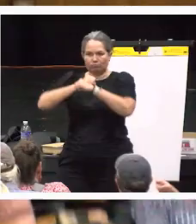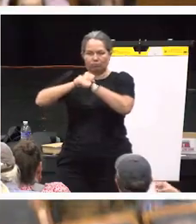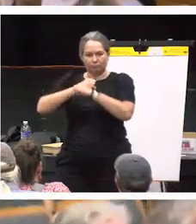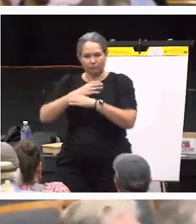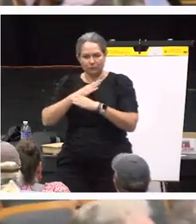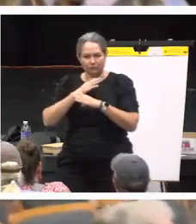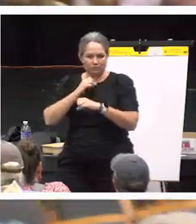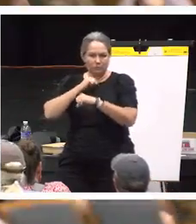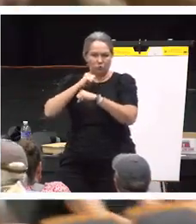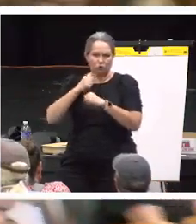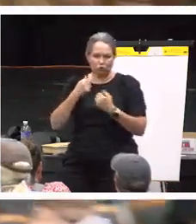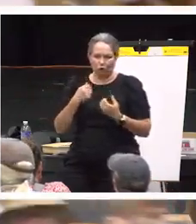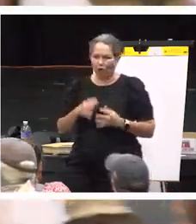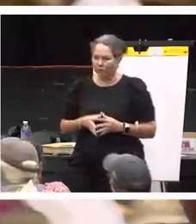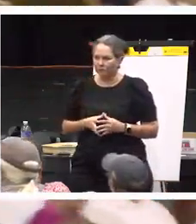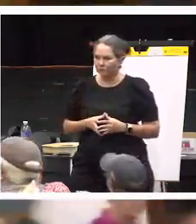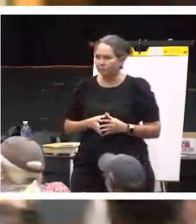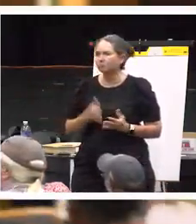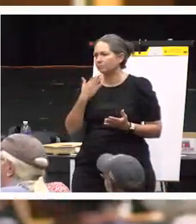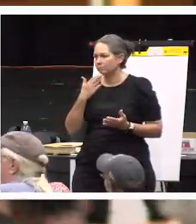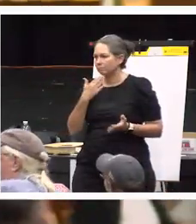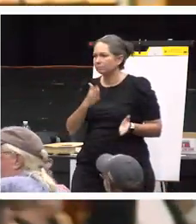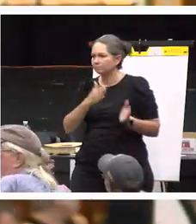Why don't you come out?